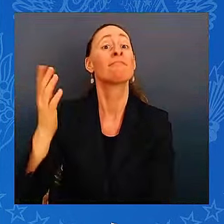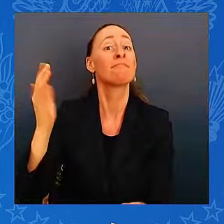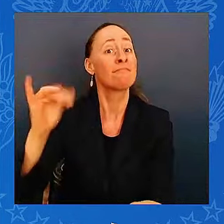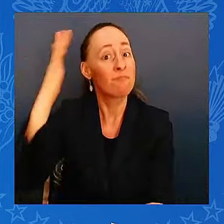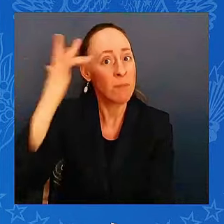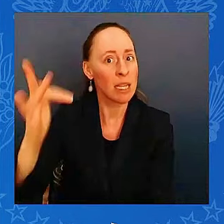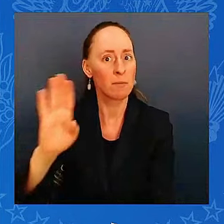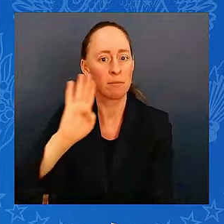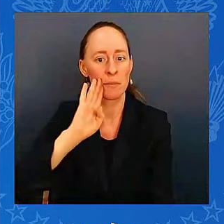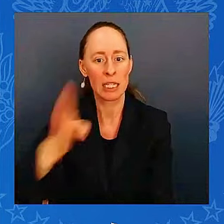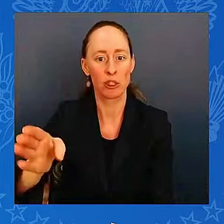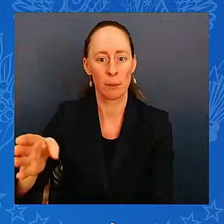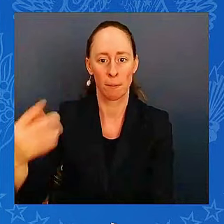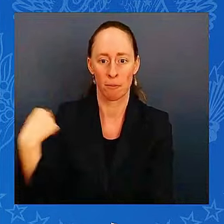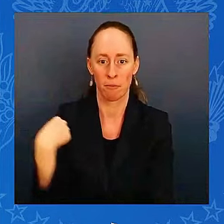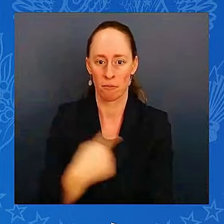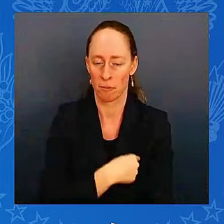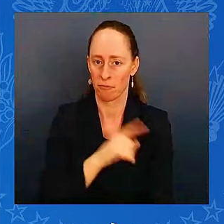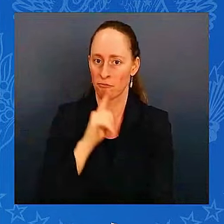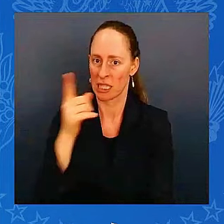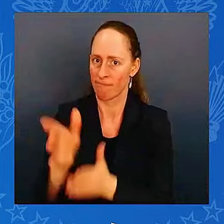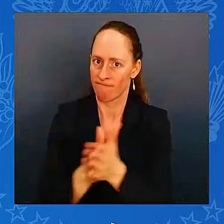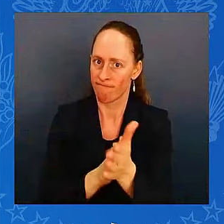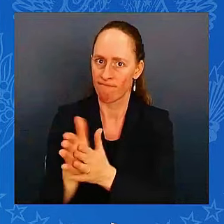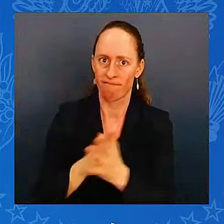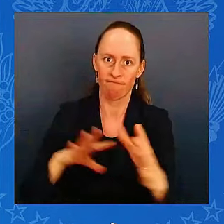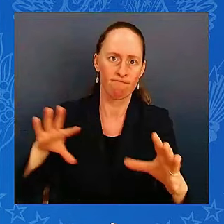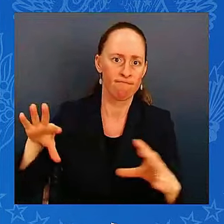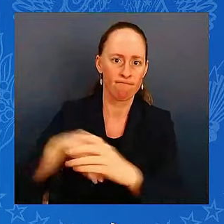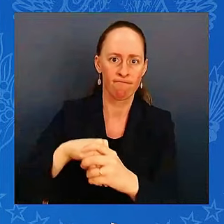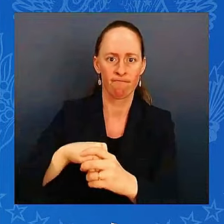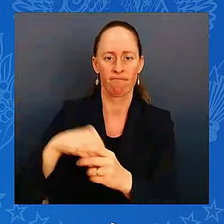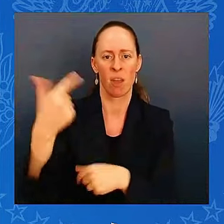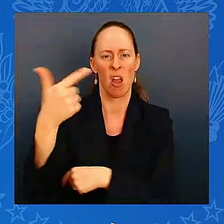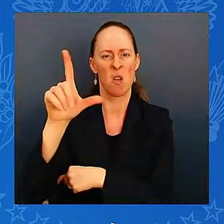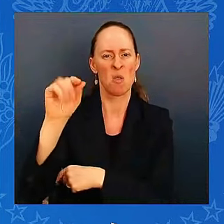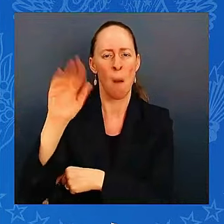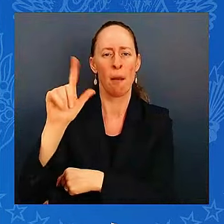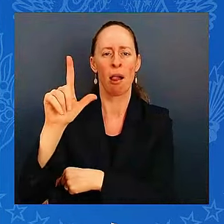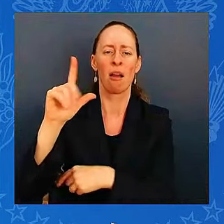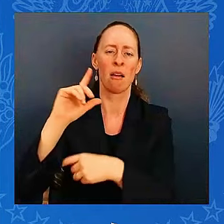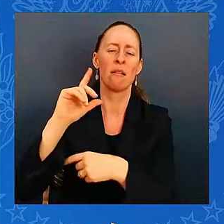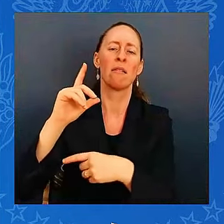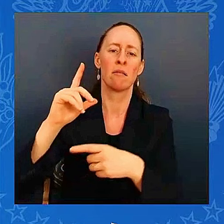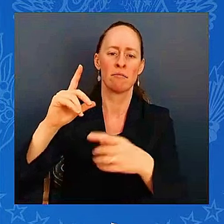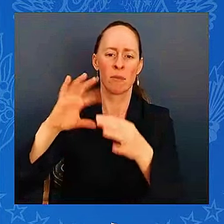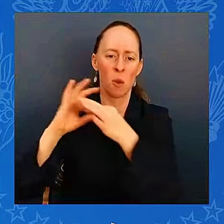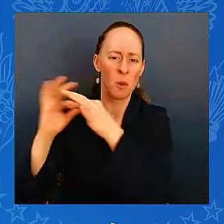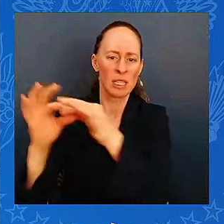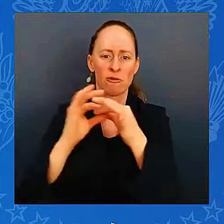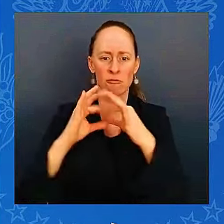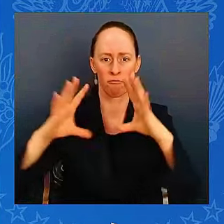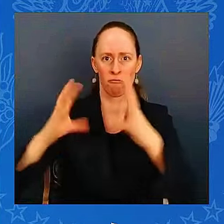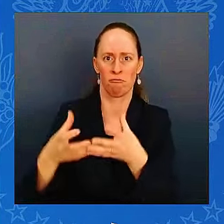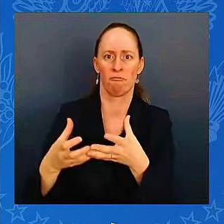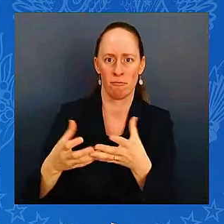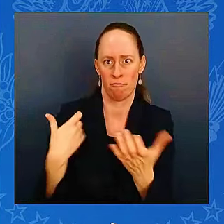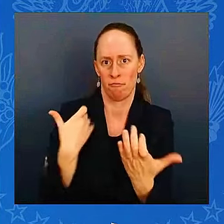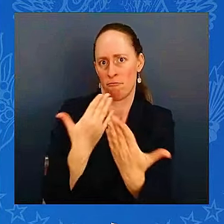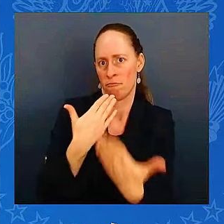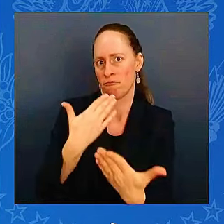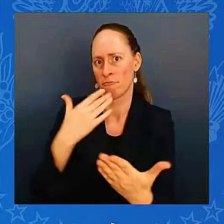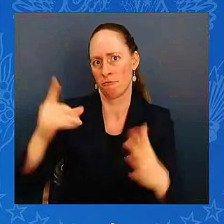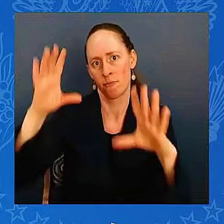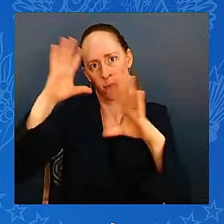year, and why we would like to thank President Biden for organizing this important event today. But also, we have to